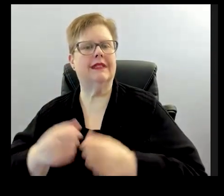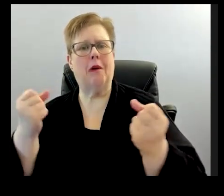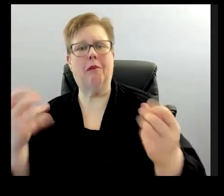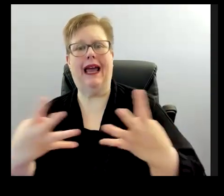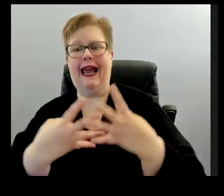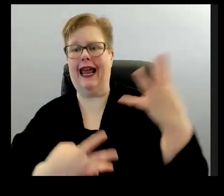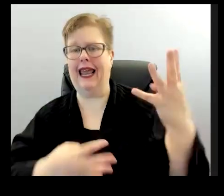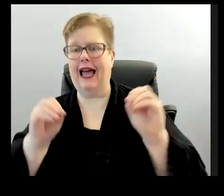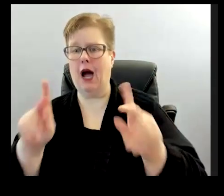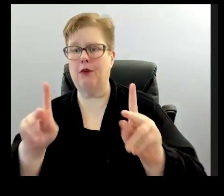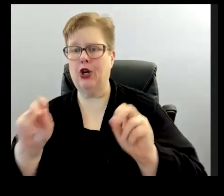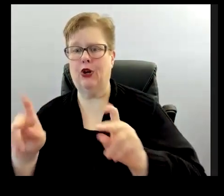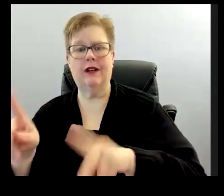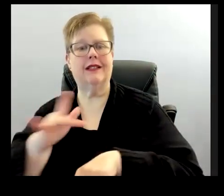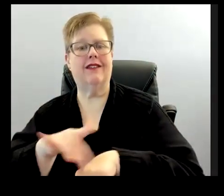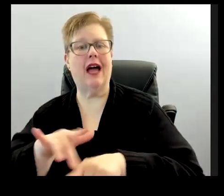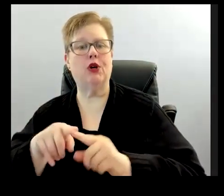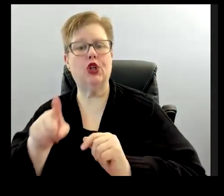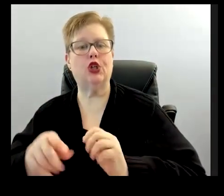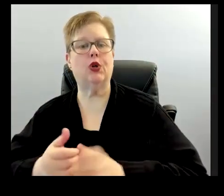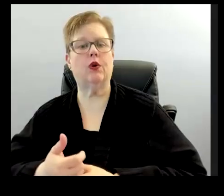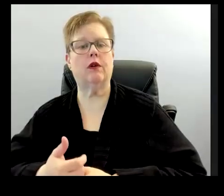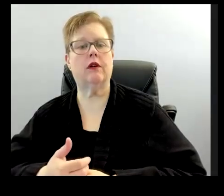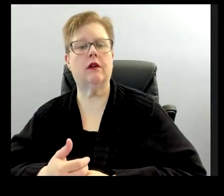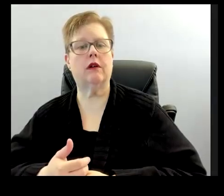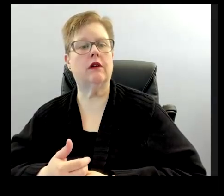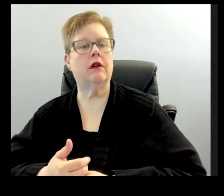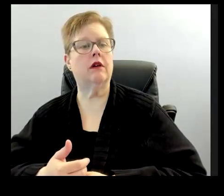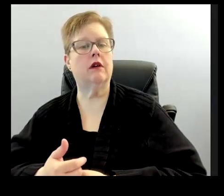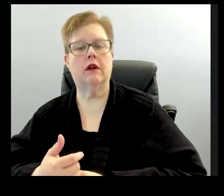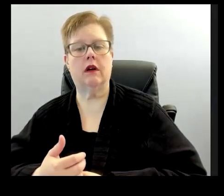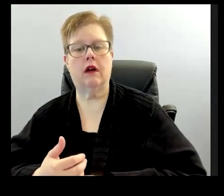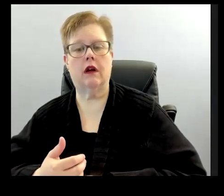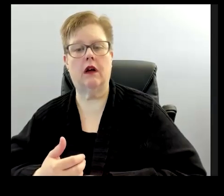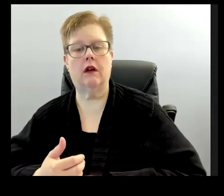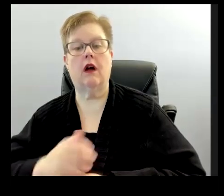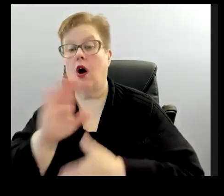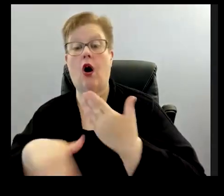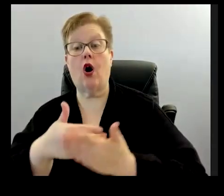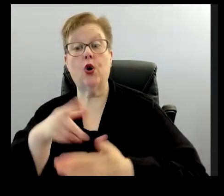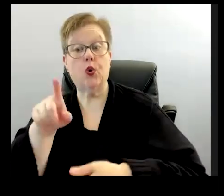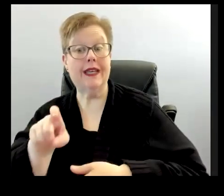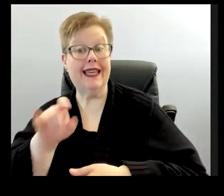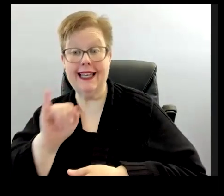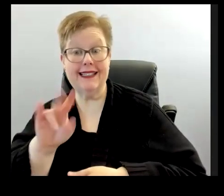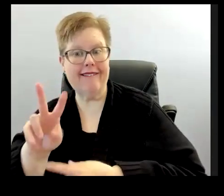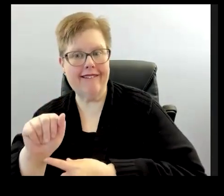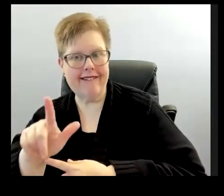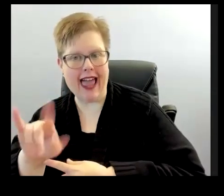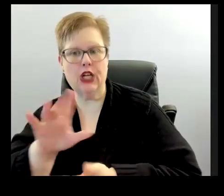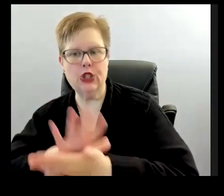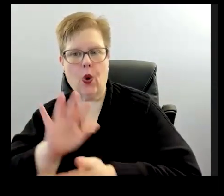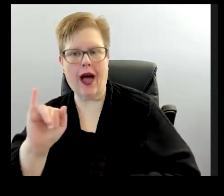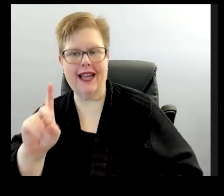many opportunities that are available to you. All you need is a valid school ID.